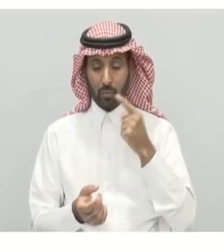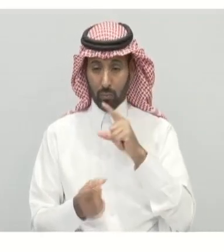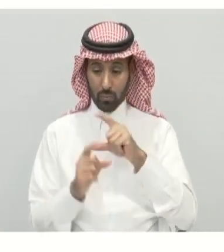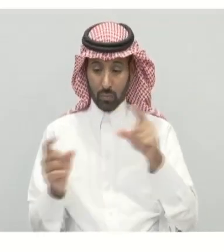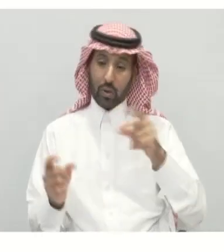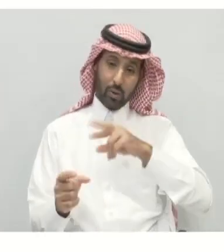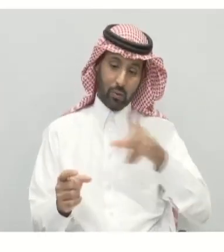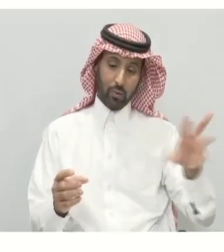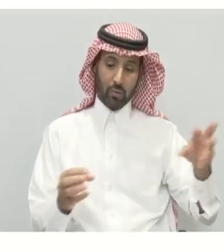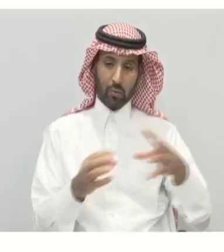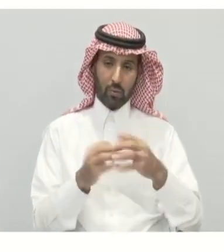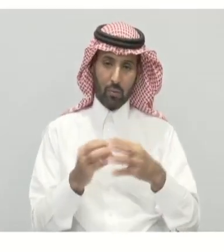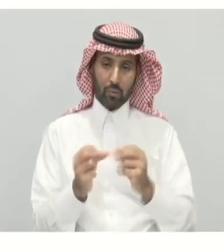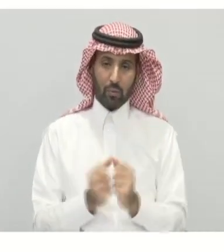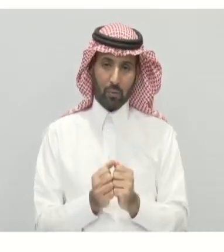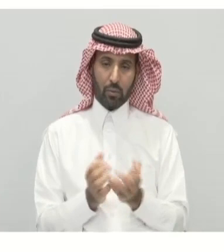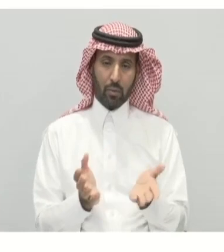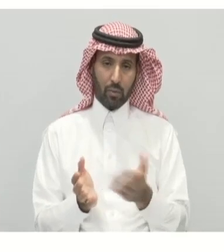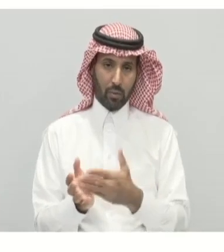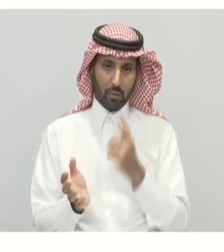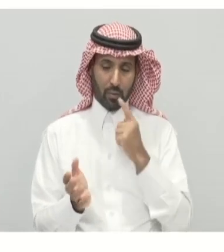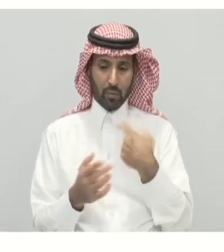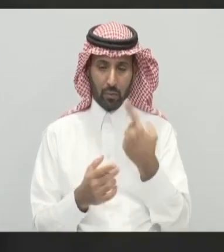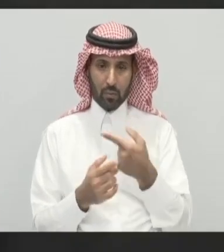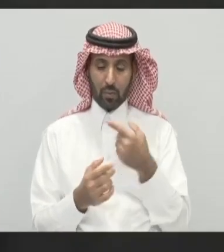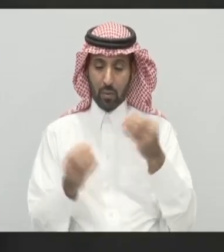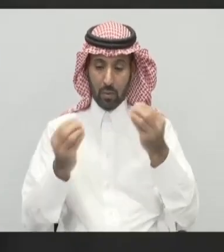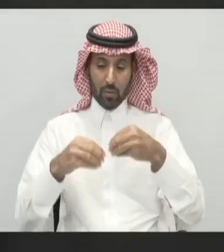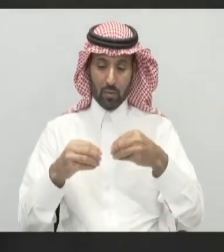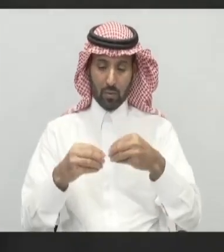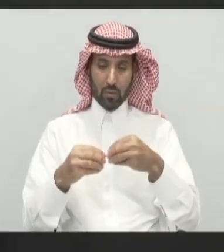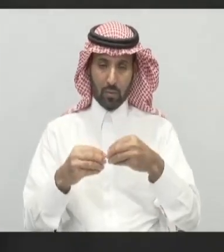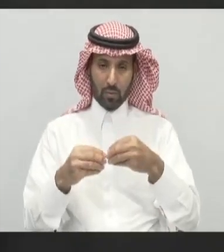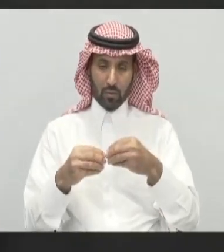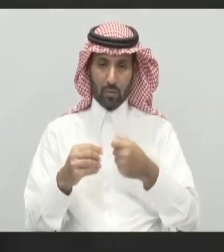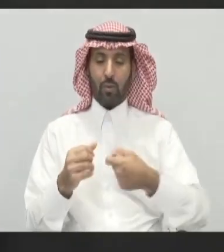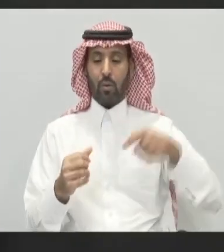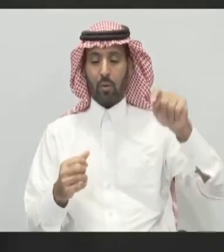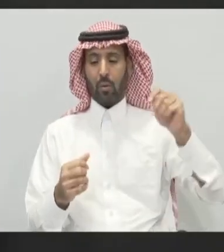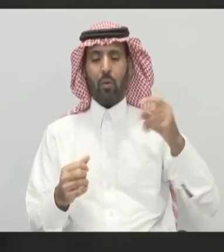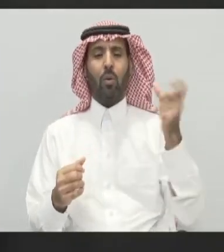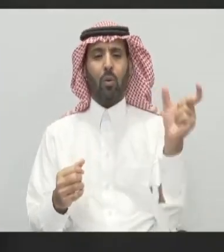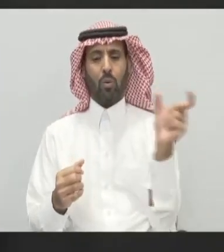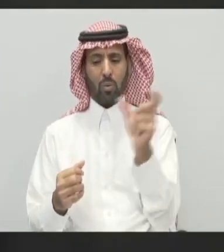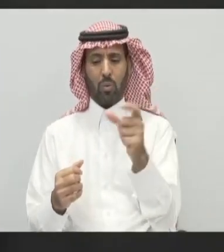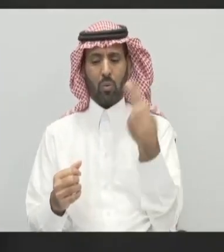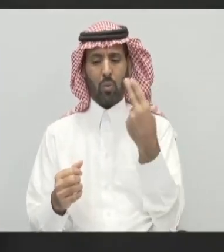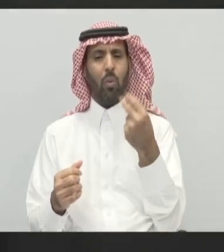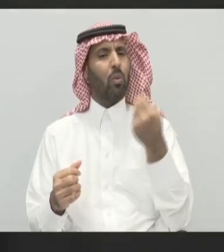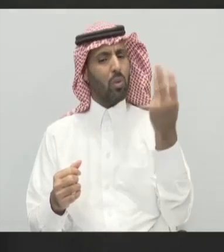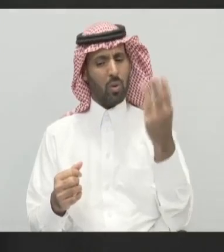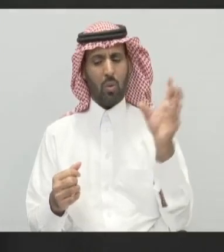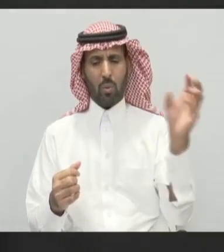total different meaning. So, when you are adding, when it is a two or three word verb, multi-word